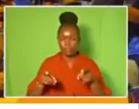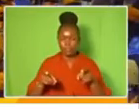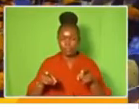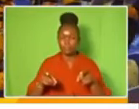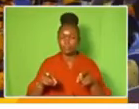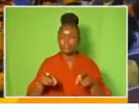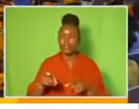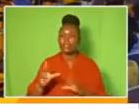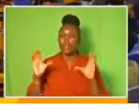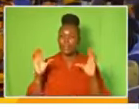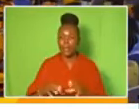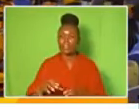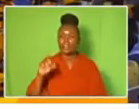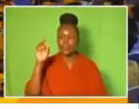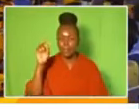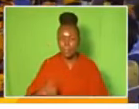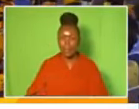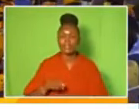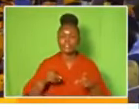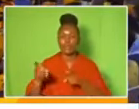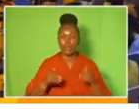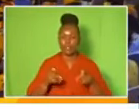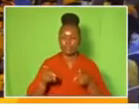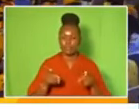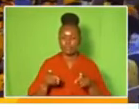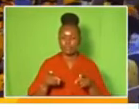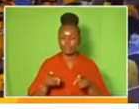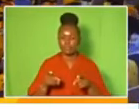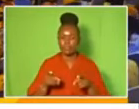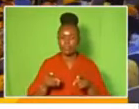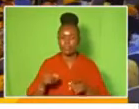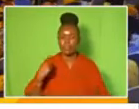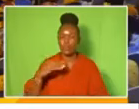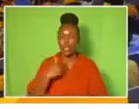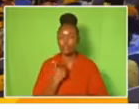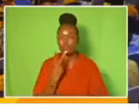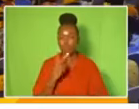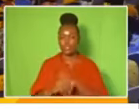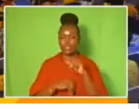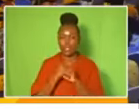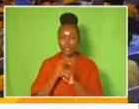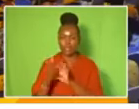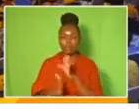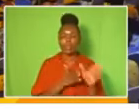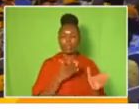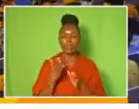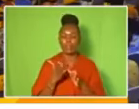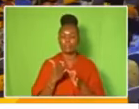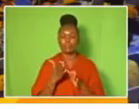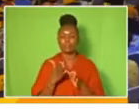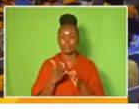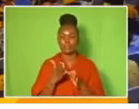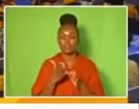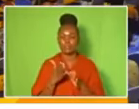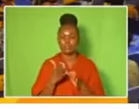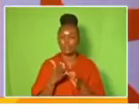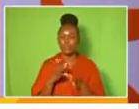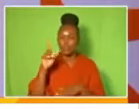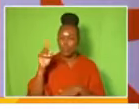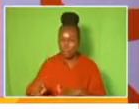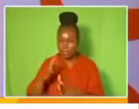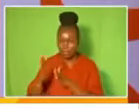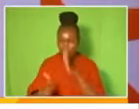The party must reign. We have 2 years to prepare it for that. We must